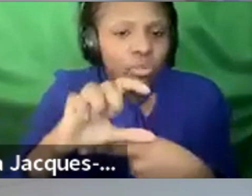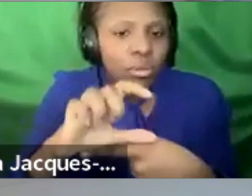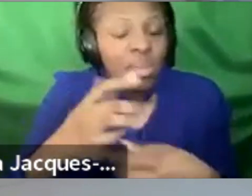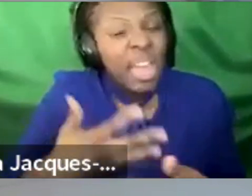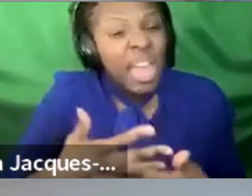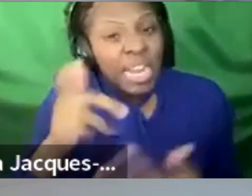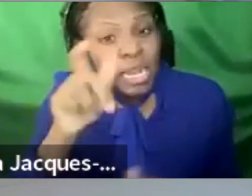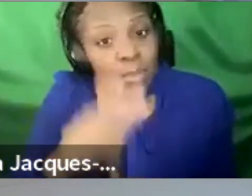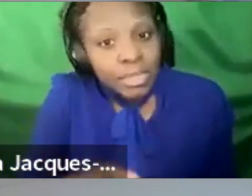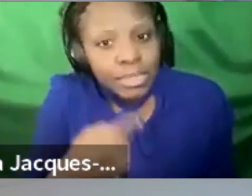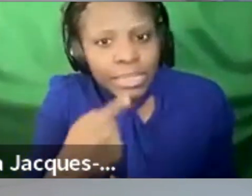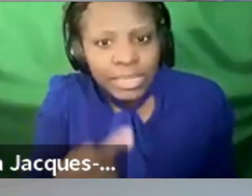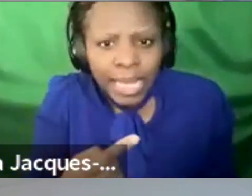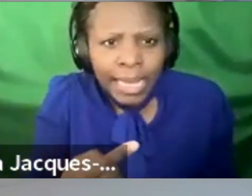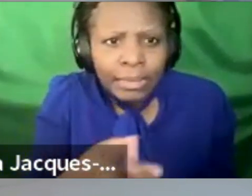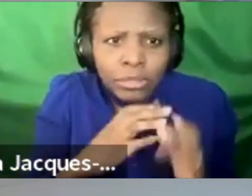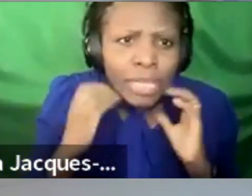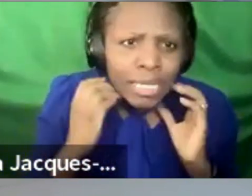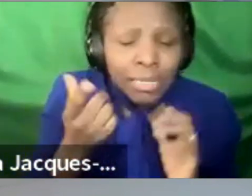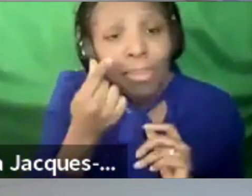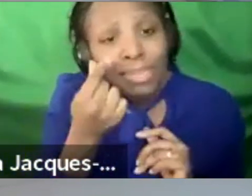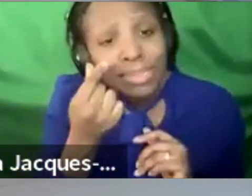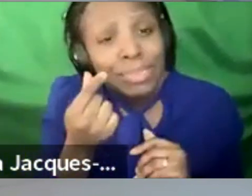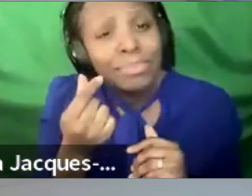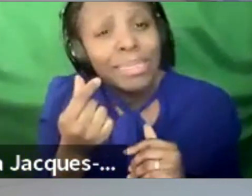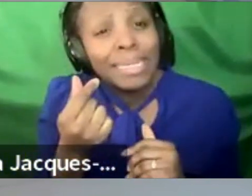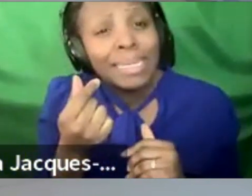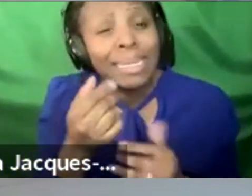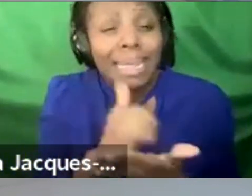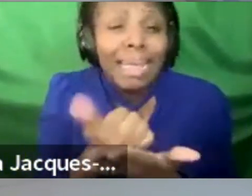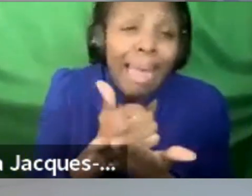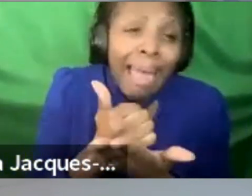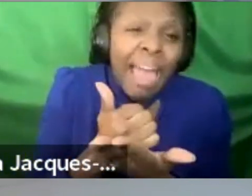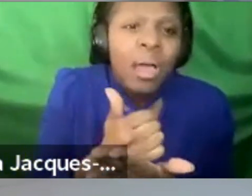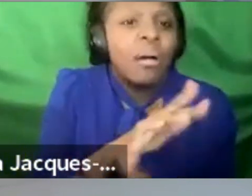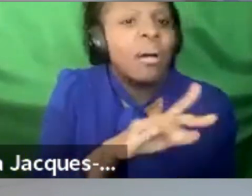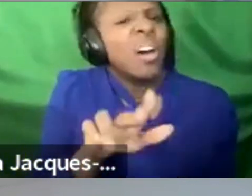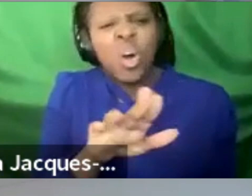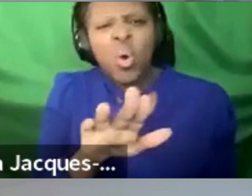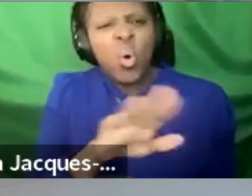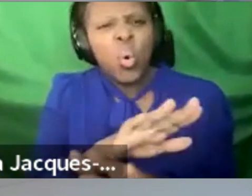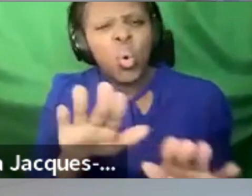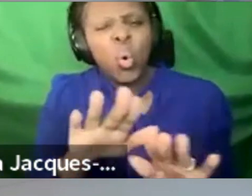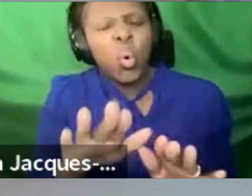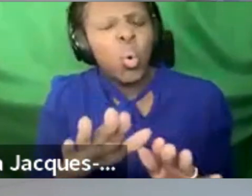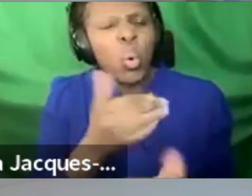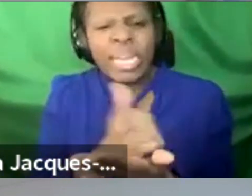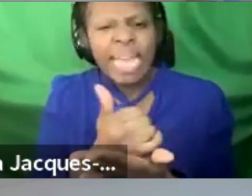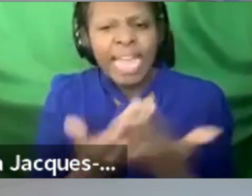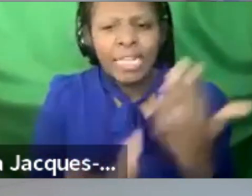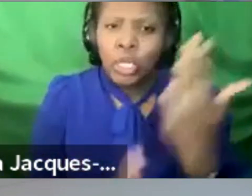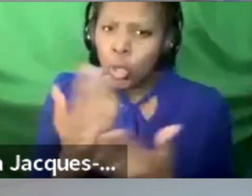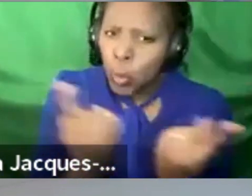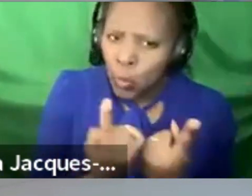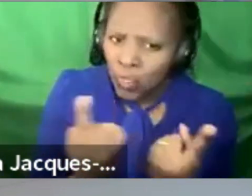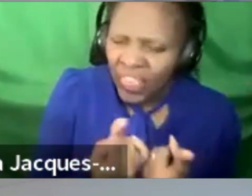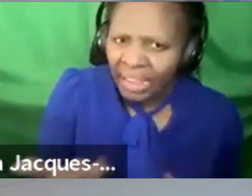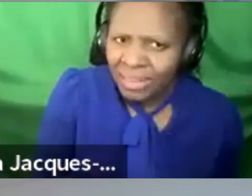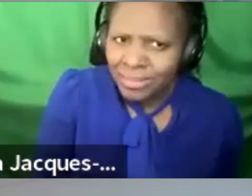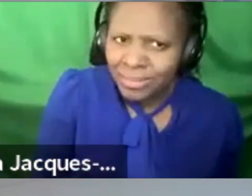Whenever anybody tries to say, well, Shakespeare might be gay, or people just say it's an irrelevant thing because gayness essentially